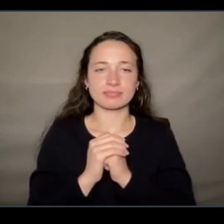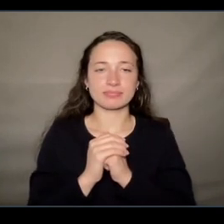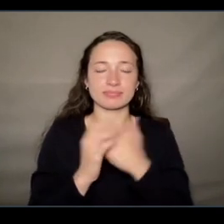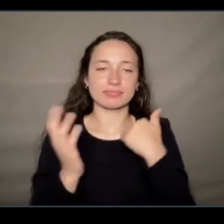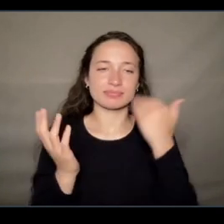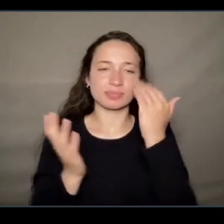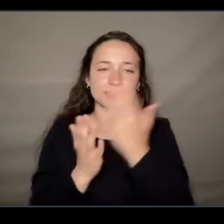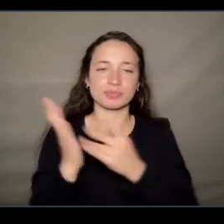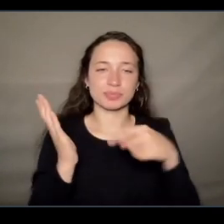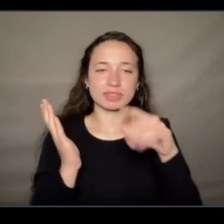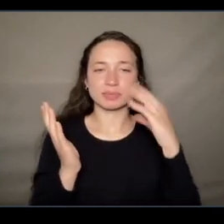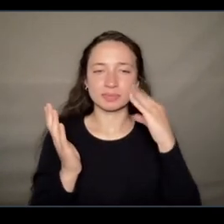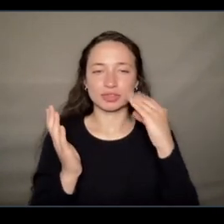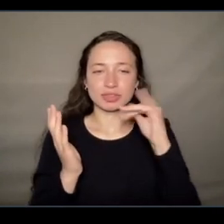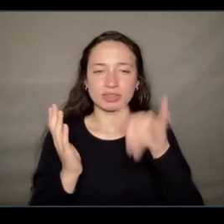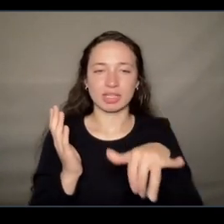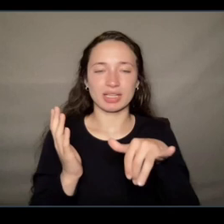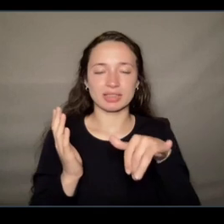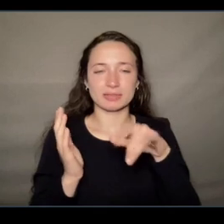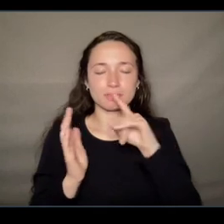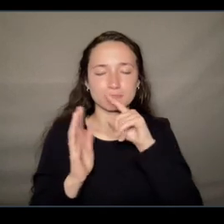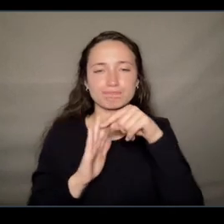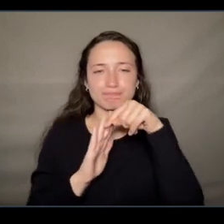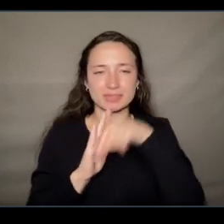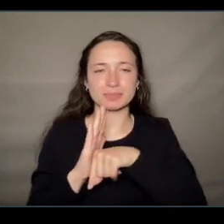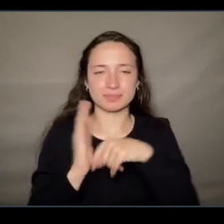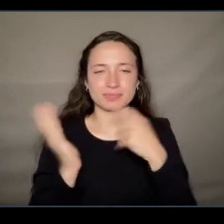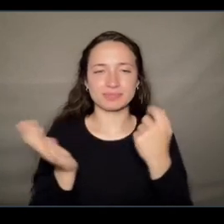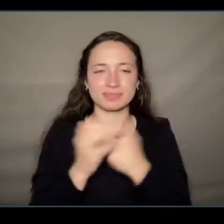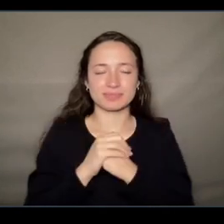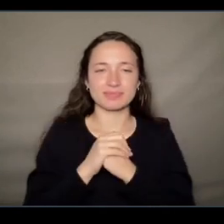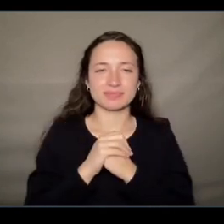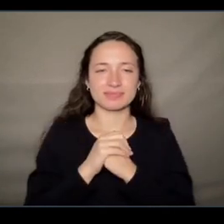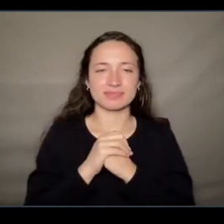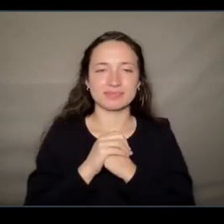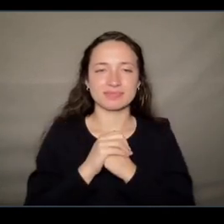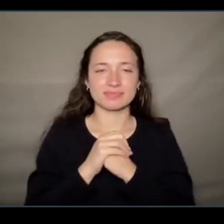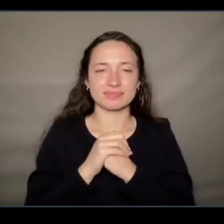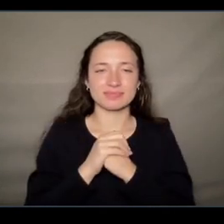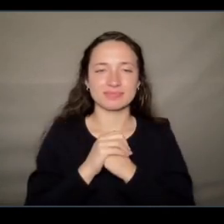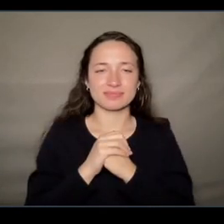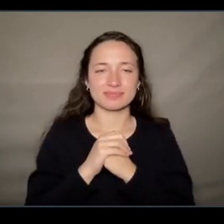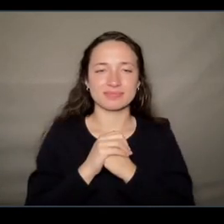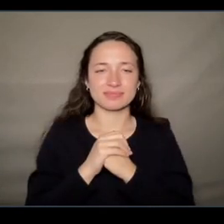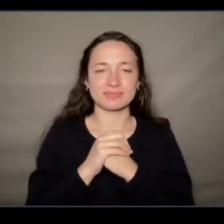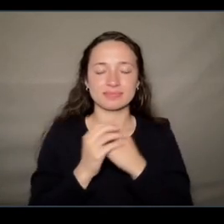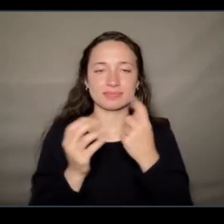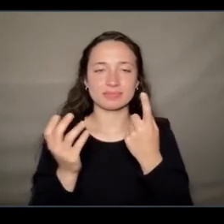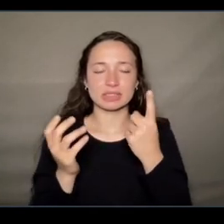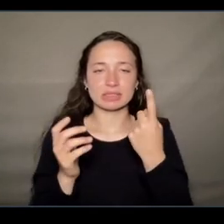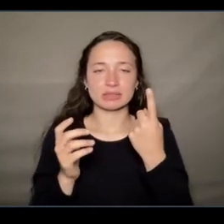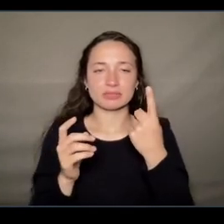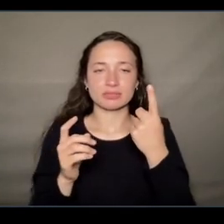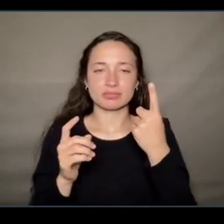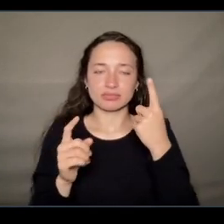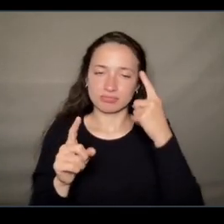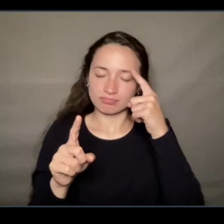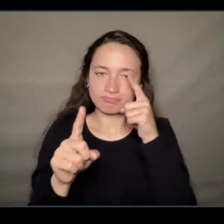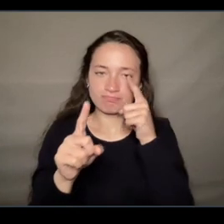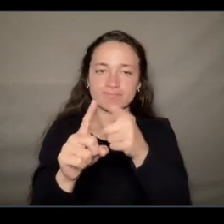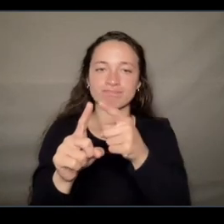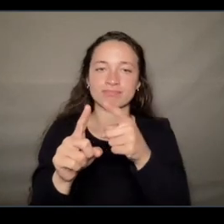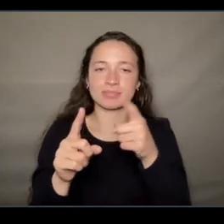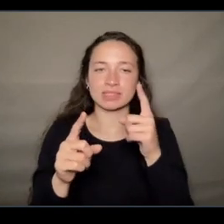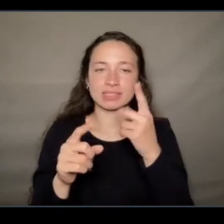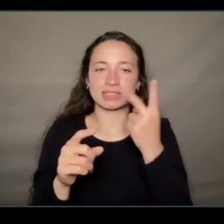I know some of you experience that so deeply as well and are just